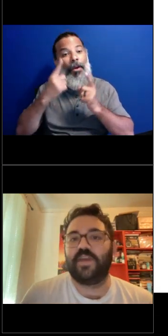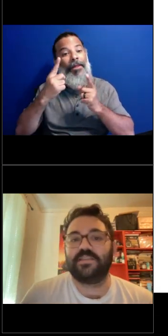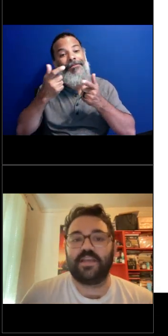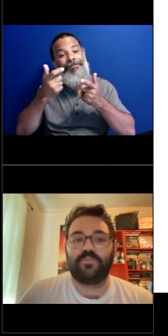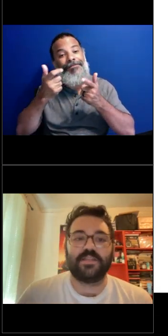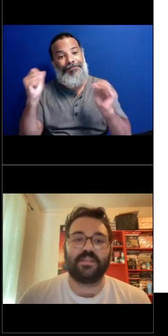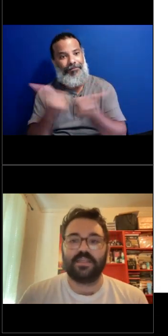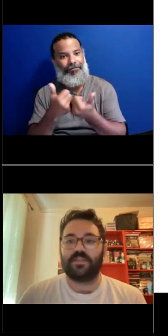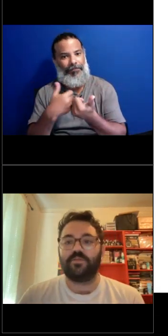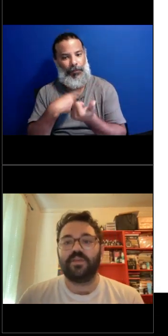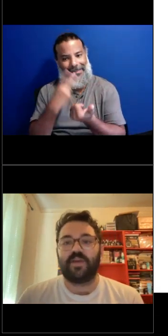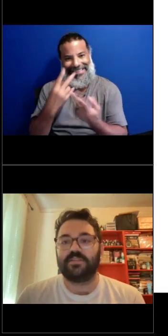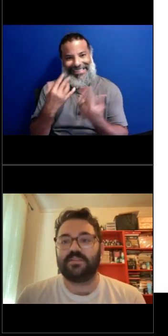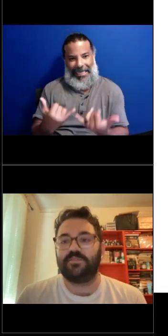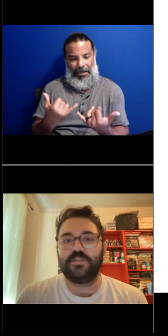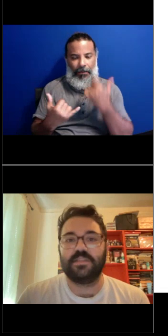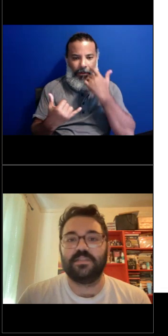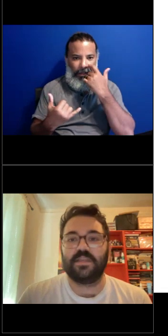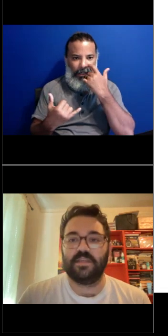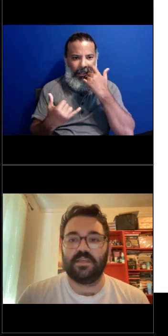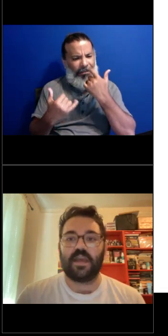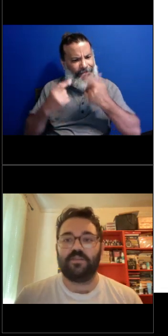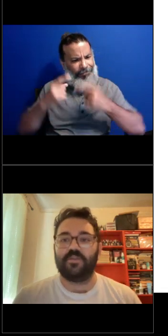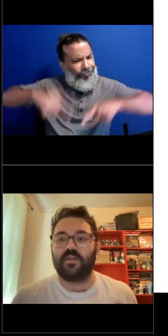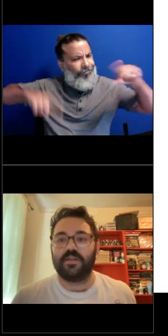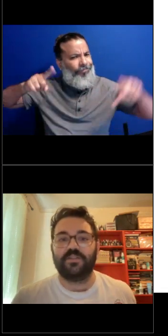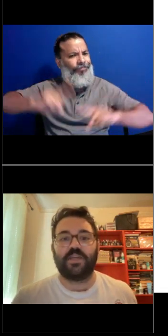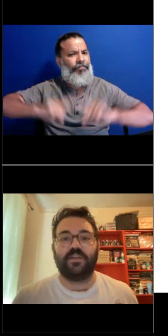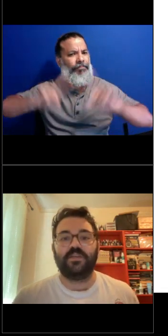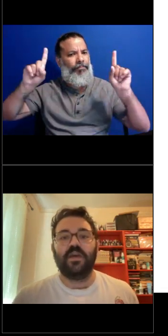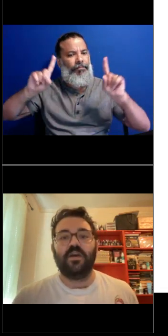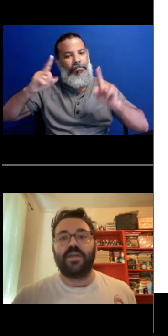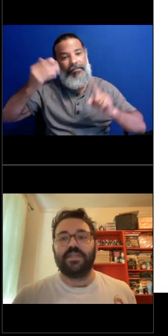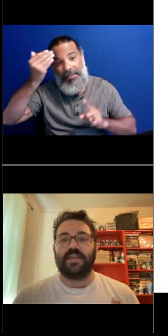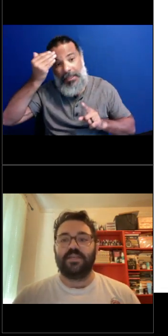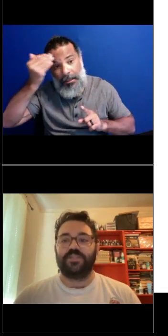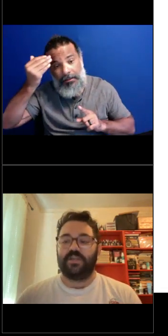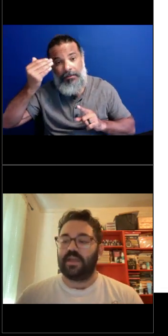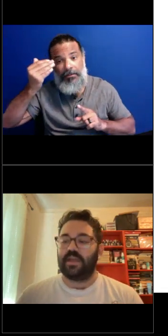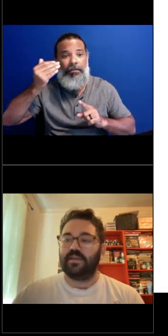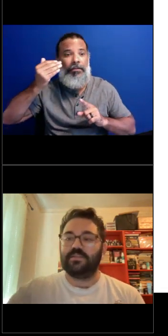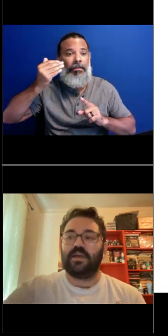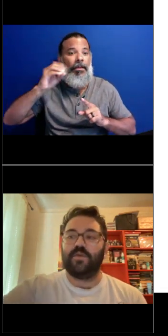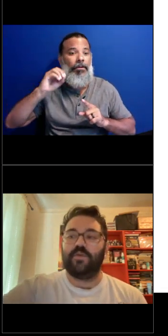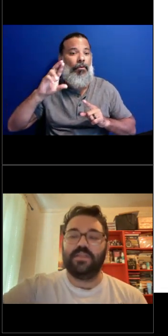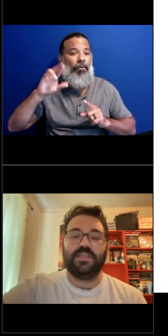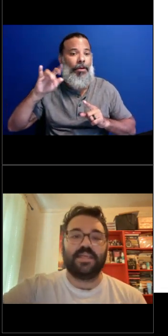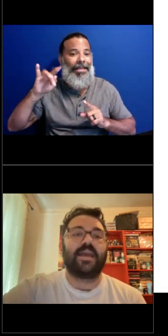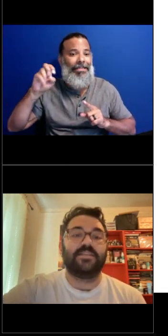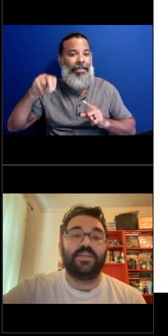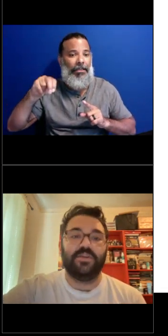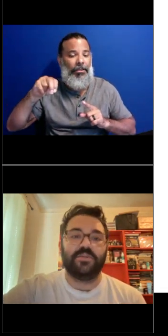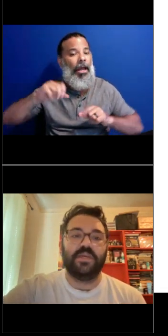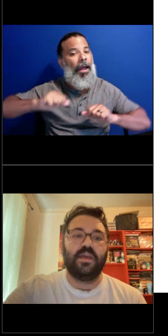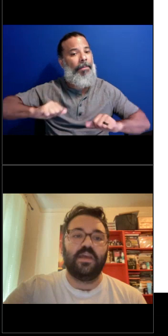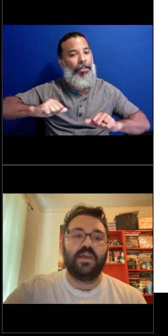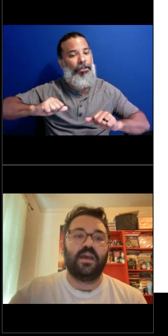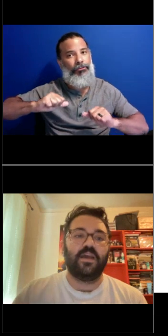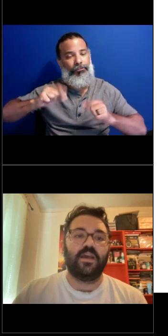we're facing presently is that there are really vast differences in the kind of knowledge and orientation and ability to